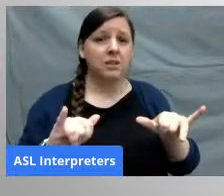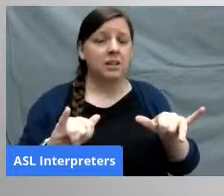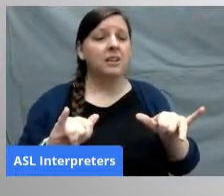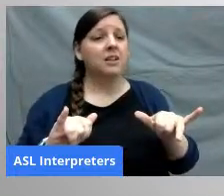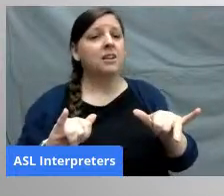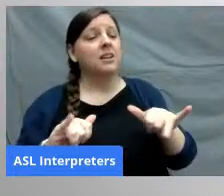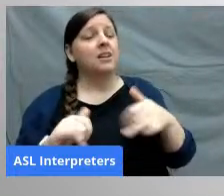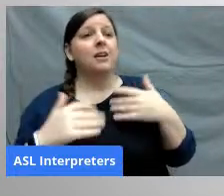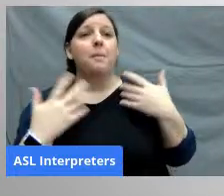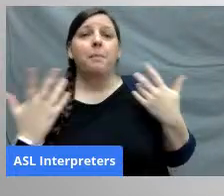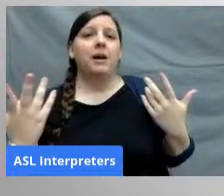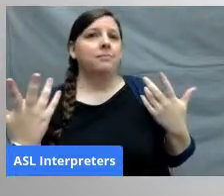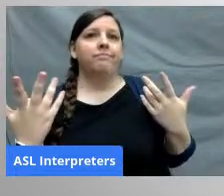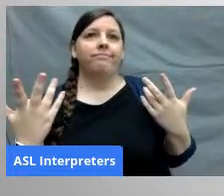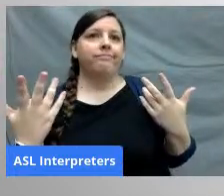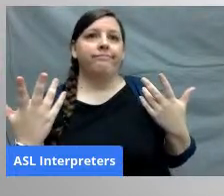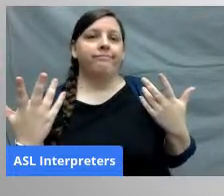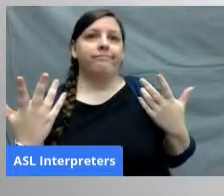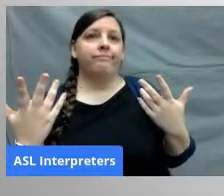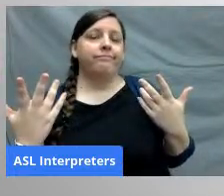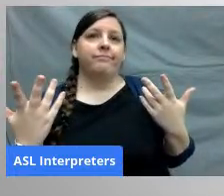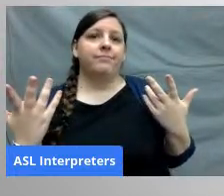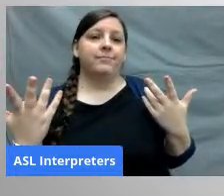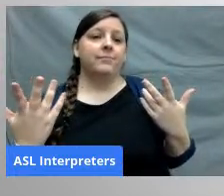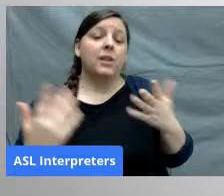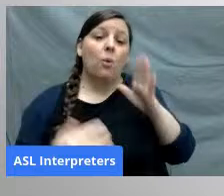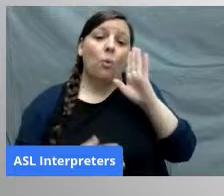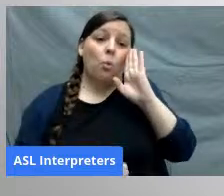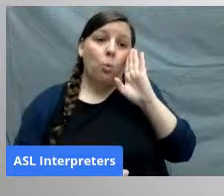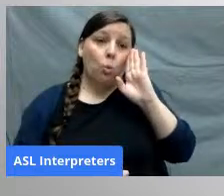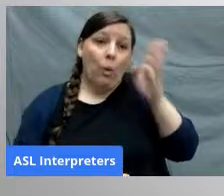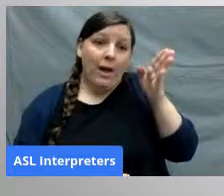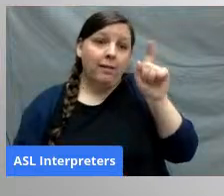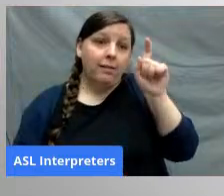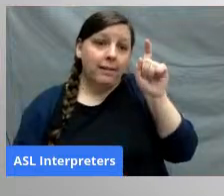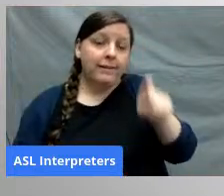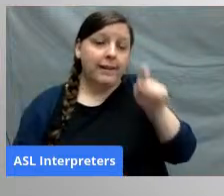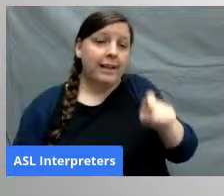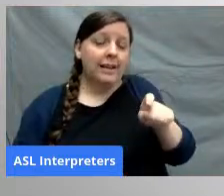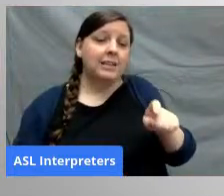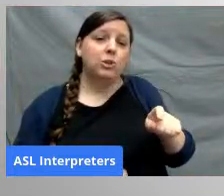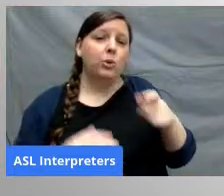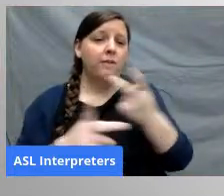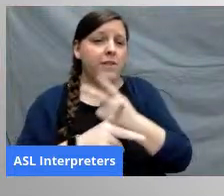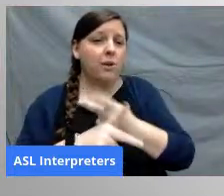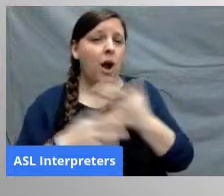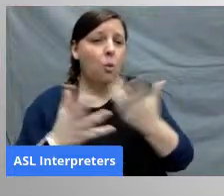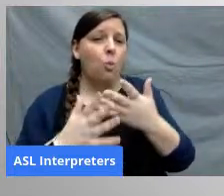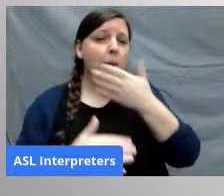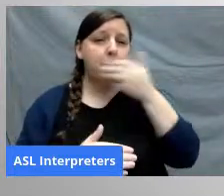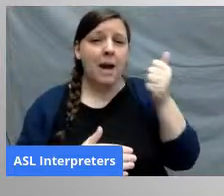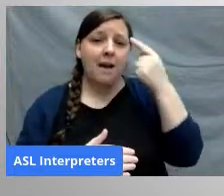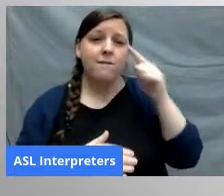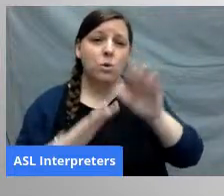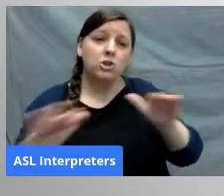at some point, we are going to have to look at what's best for children.